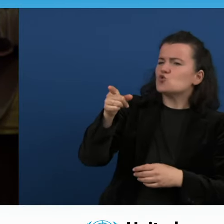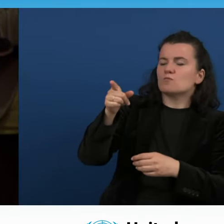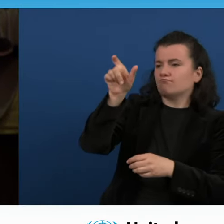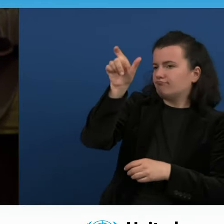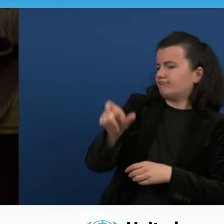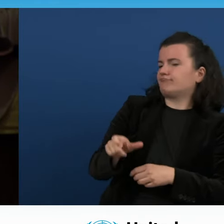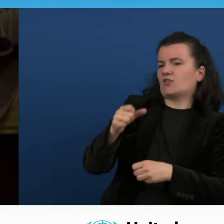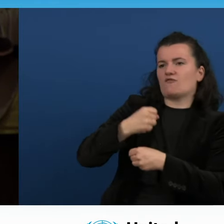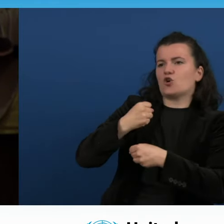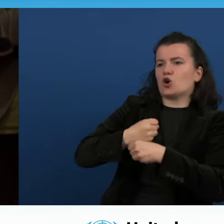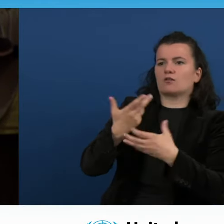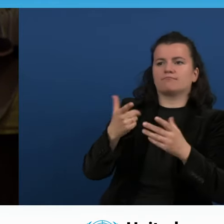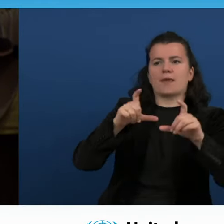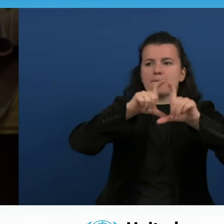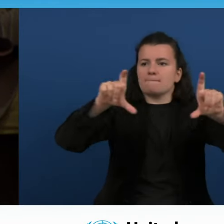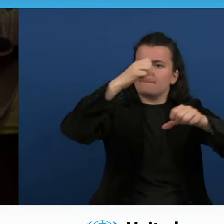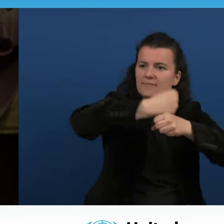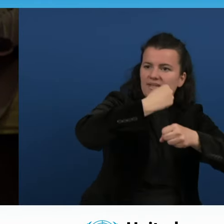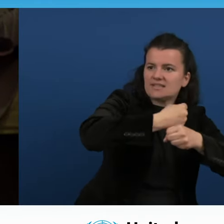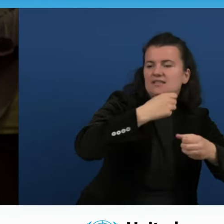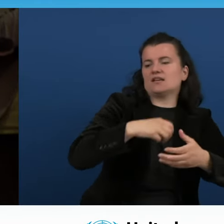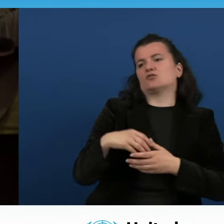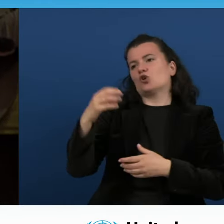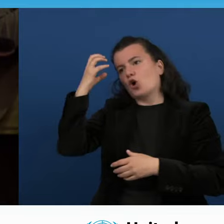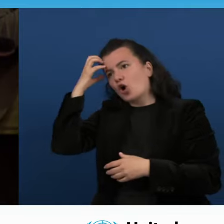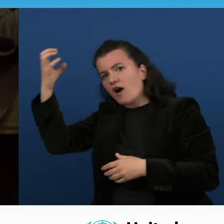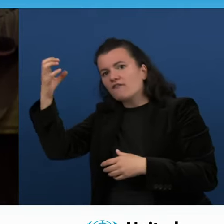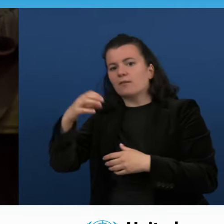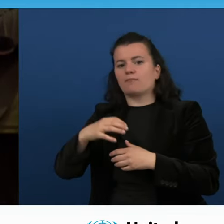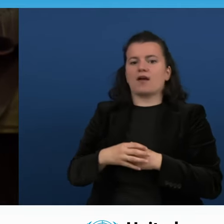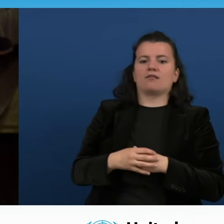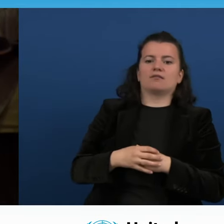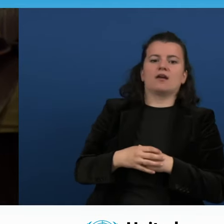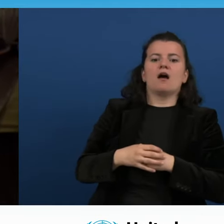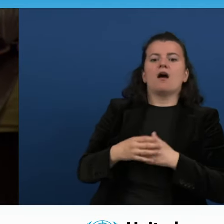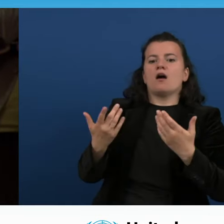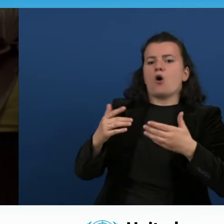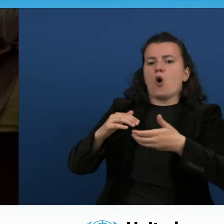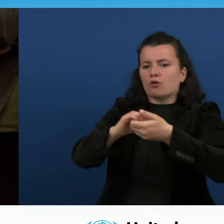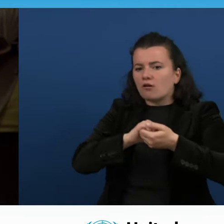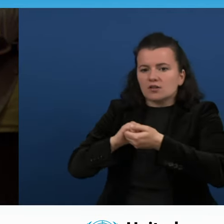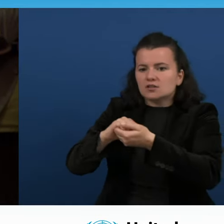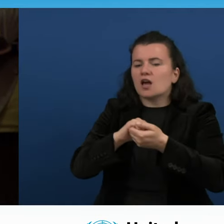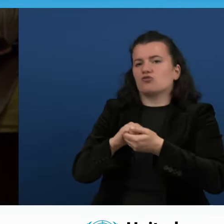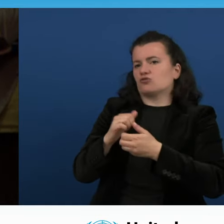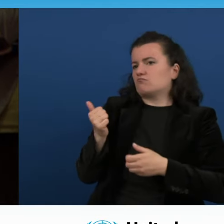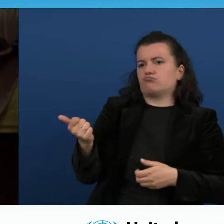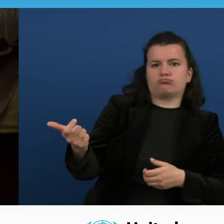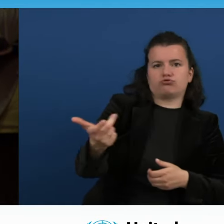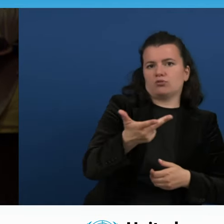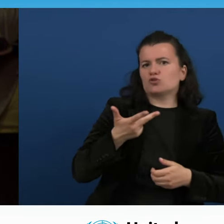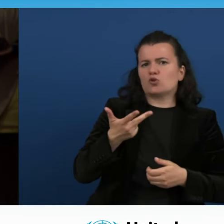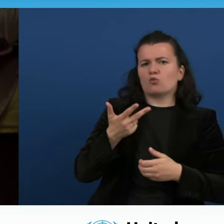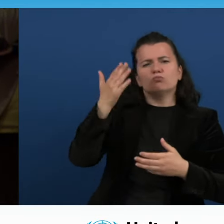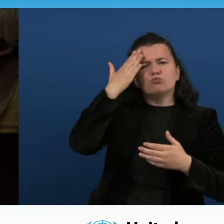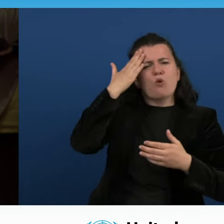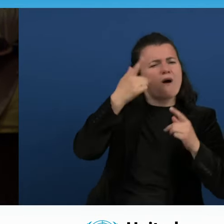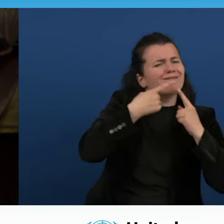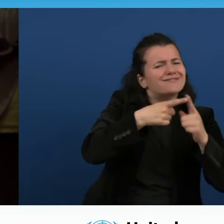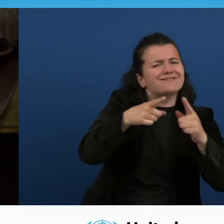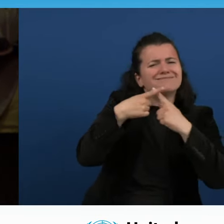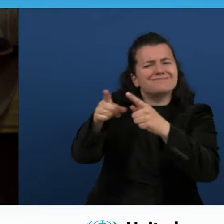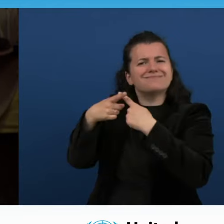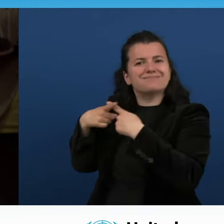so you've met a lot of eager people along the way, a lot of people who had hope. So can you share some of the lessons